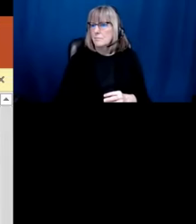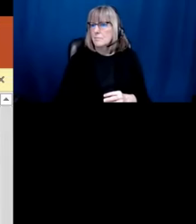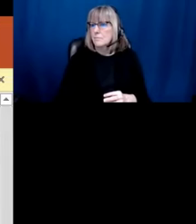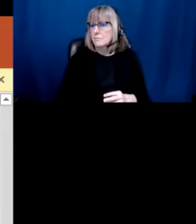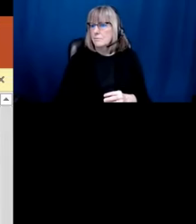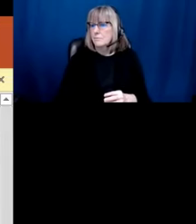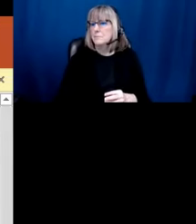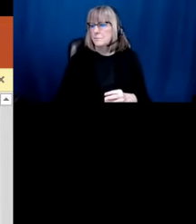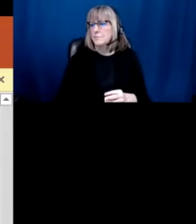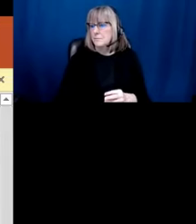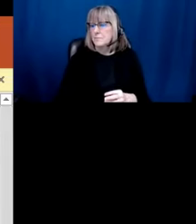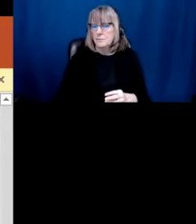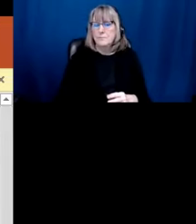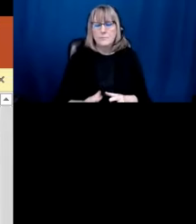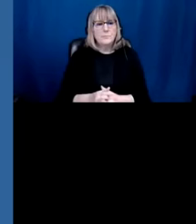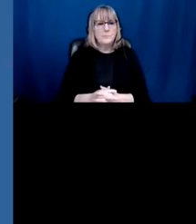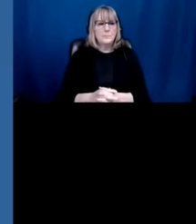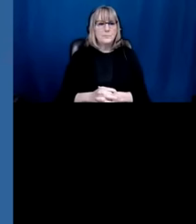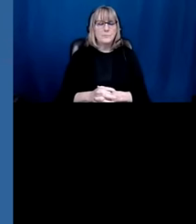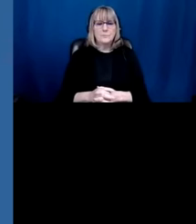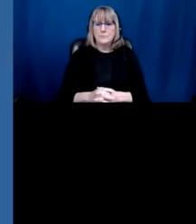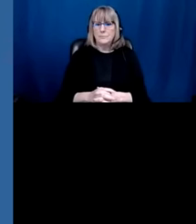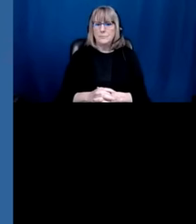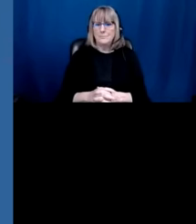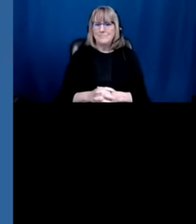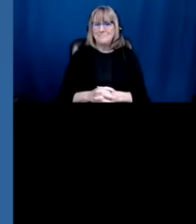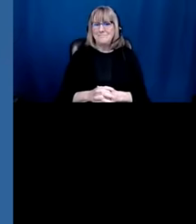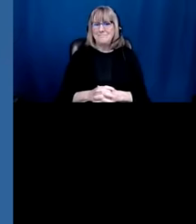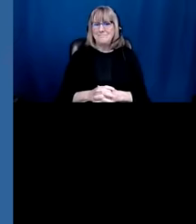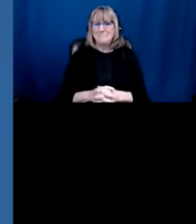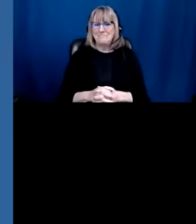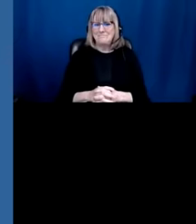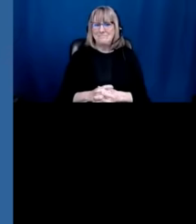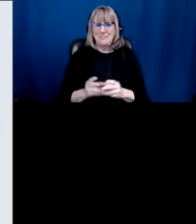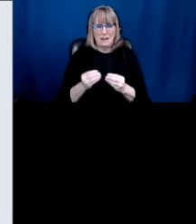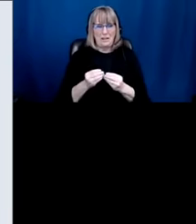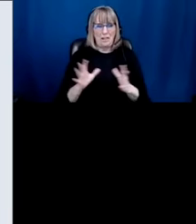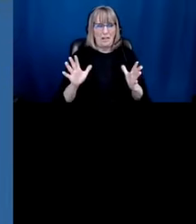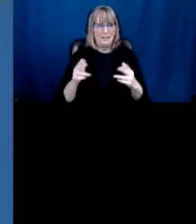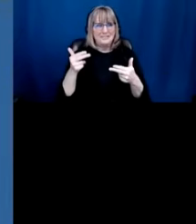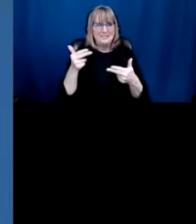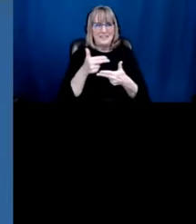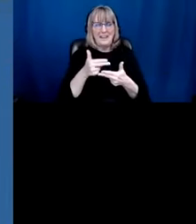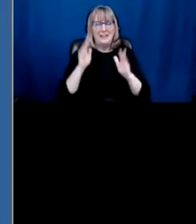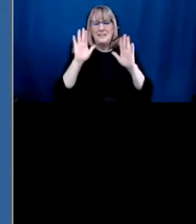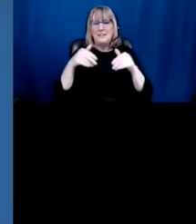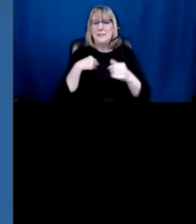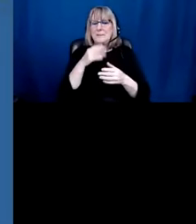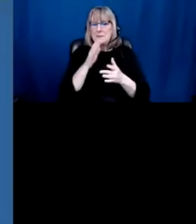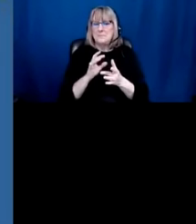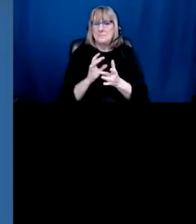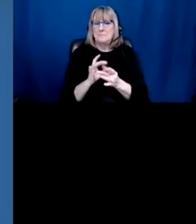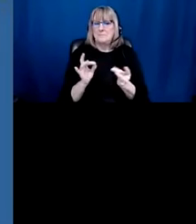Okay, so what we have on, oh, I think we lost it, but I'll kind of go over a little bit